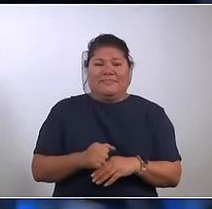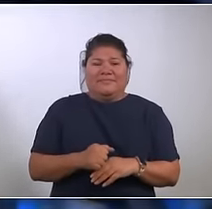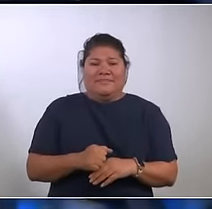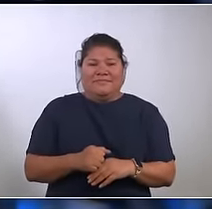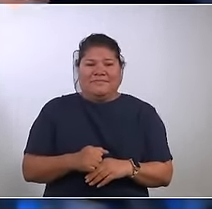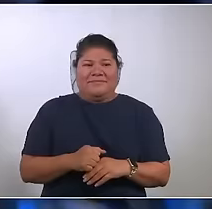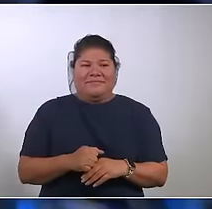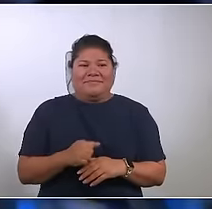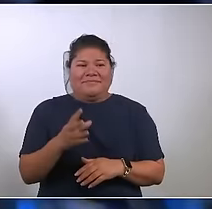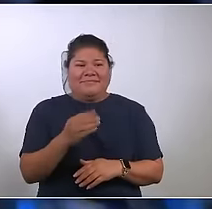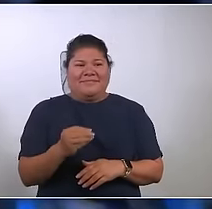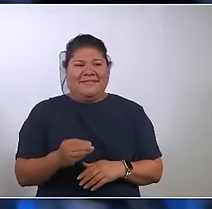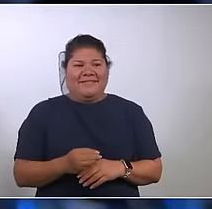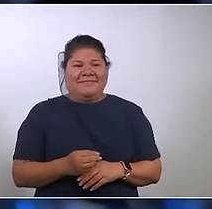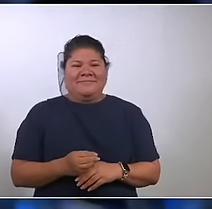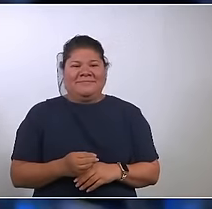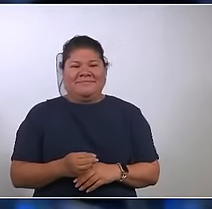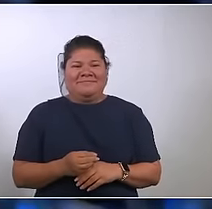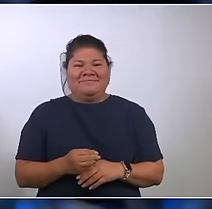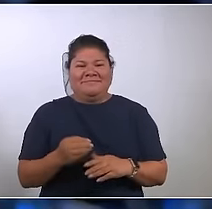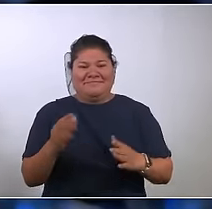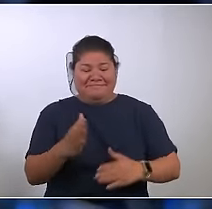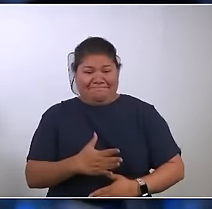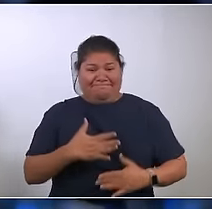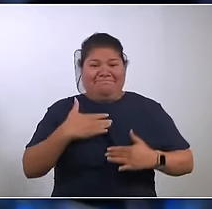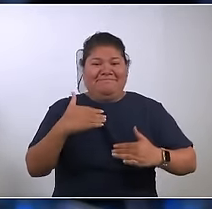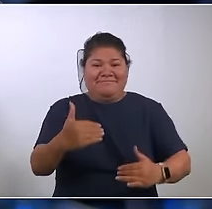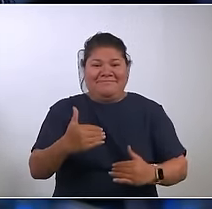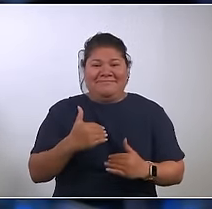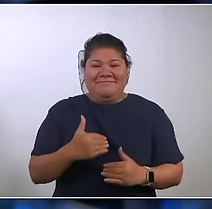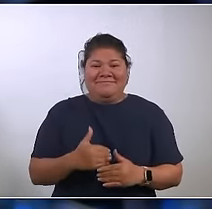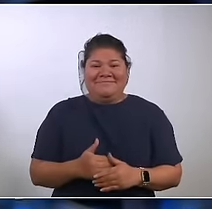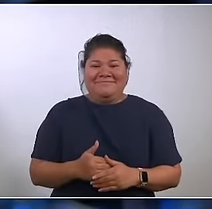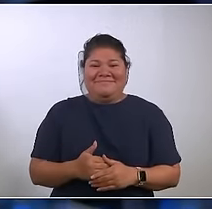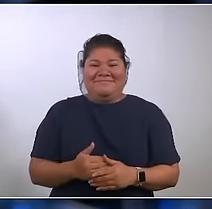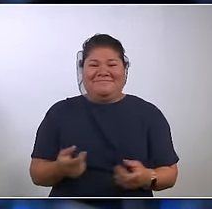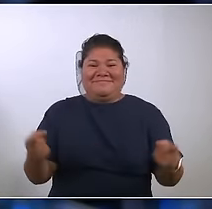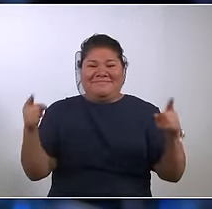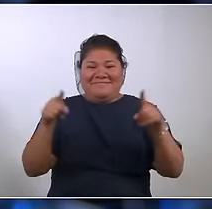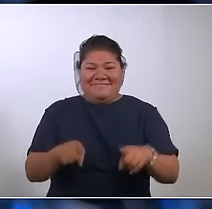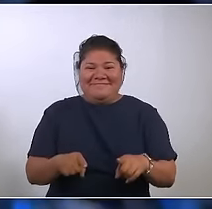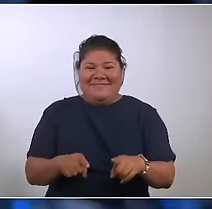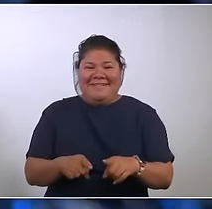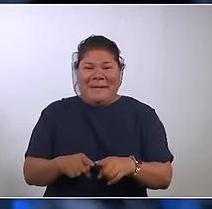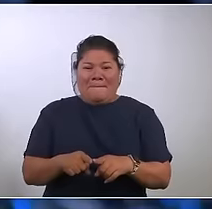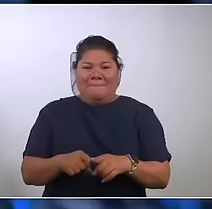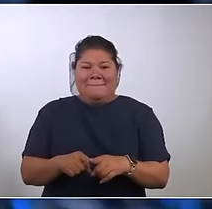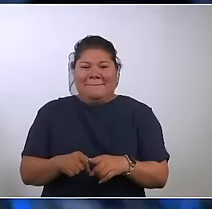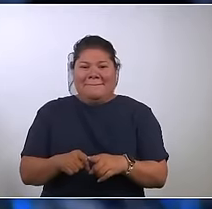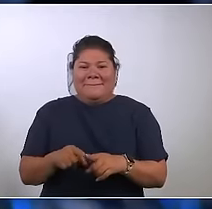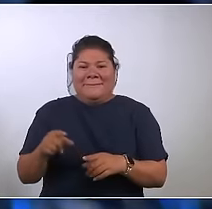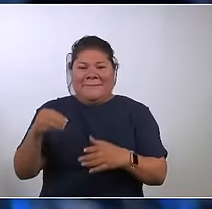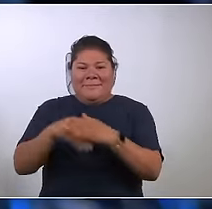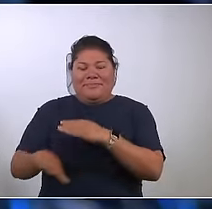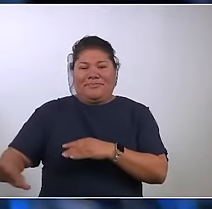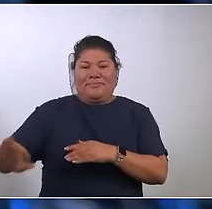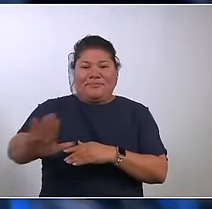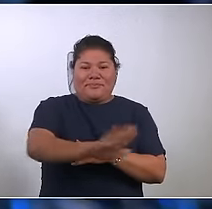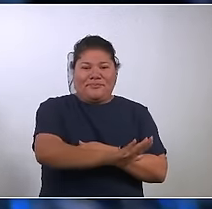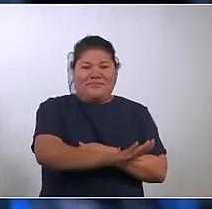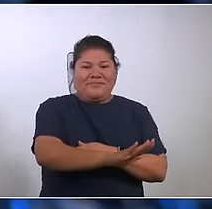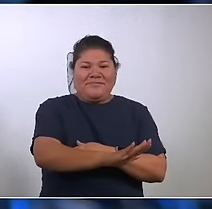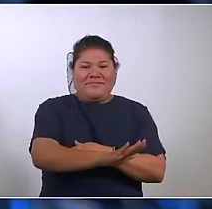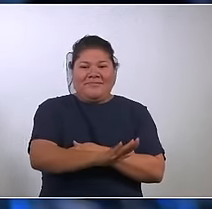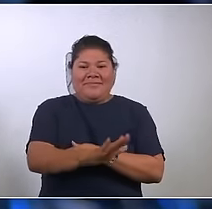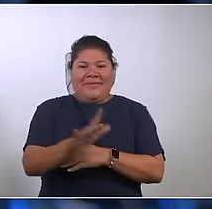mandado. Y breath, aliento, came vino into them, en ellos,